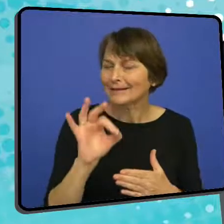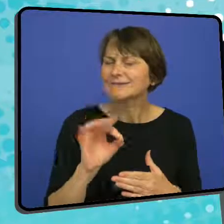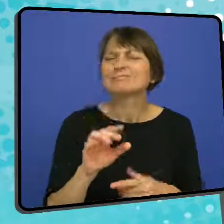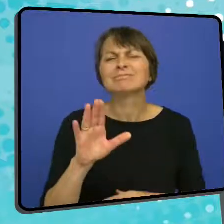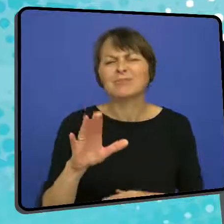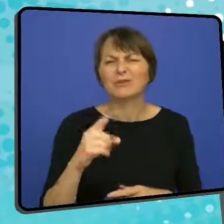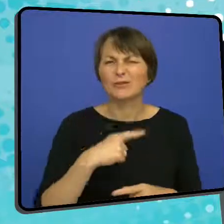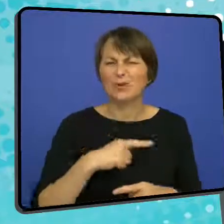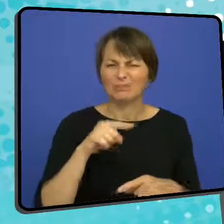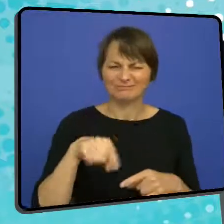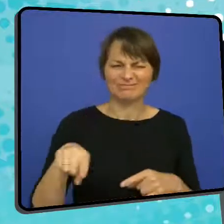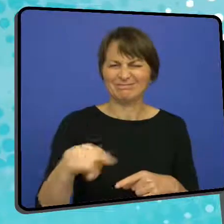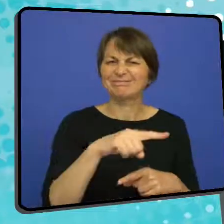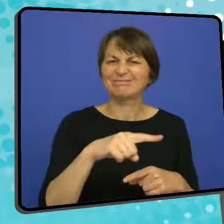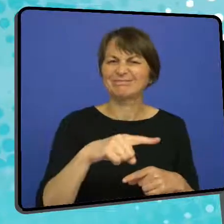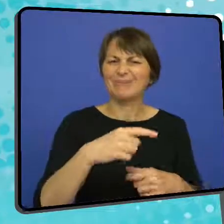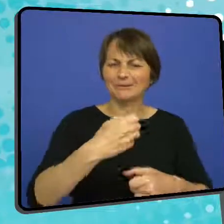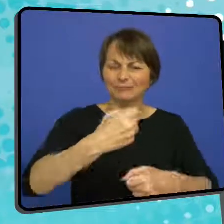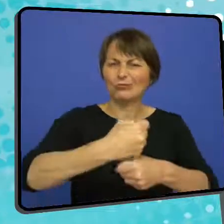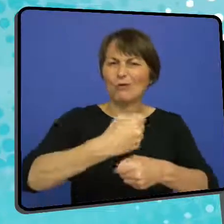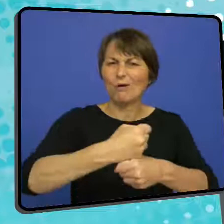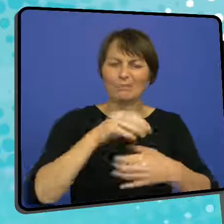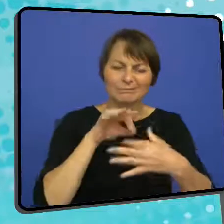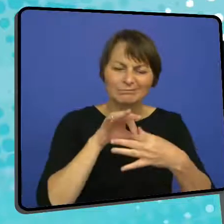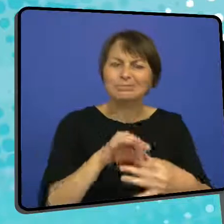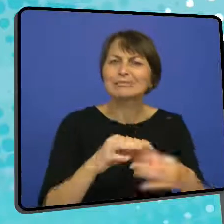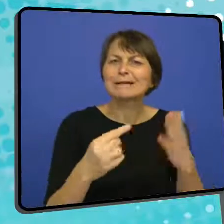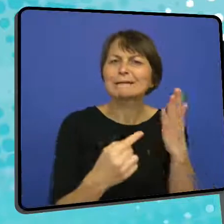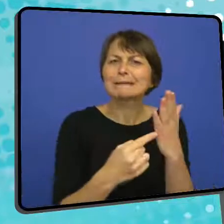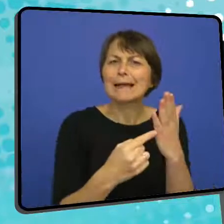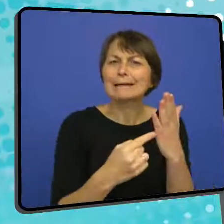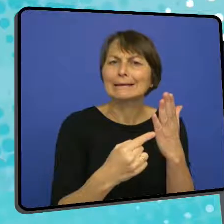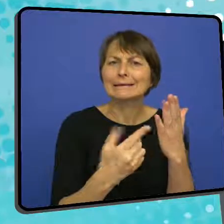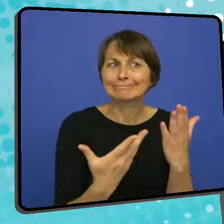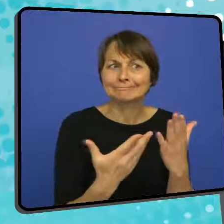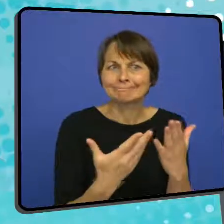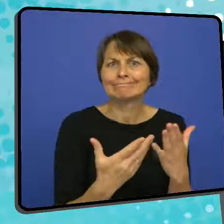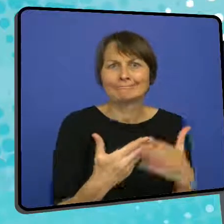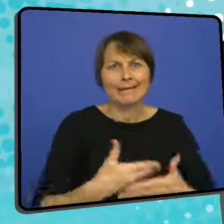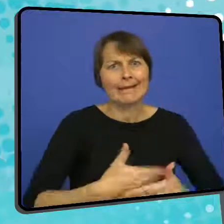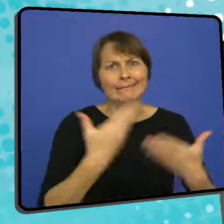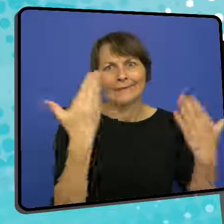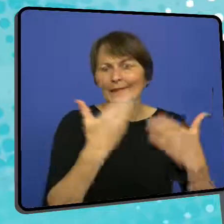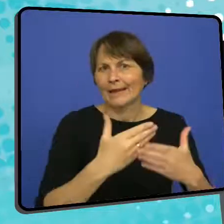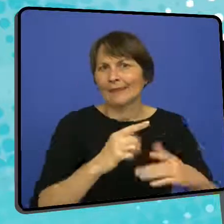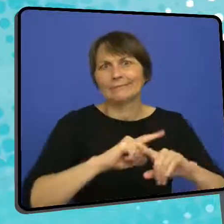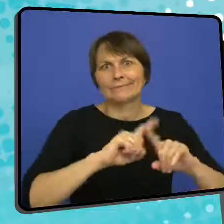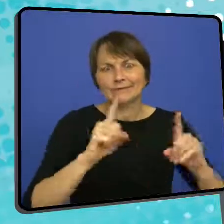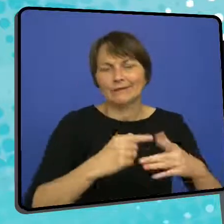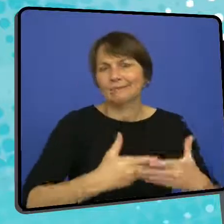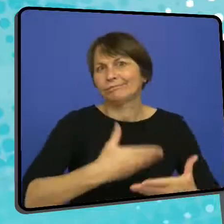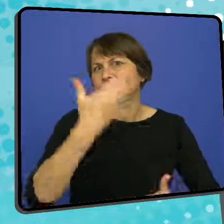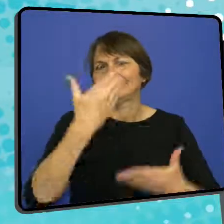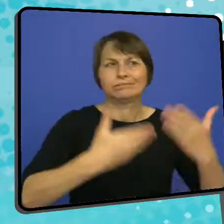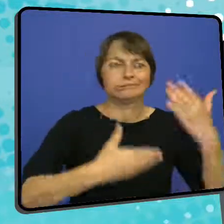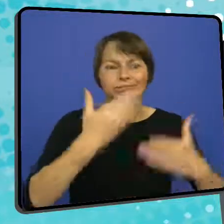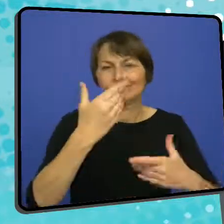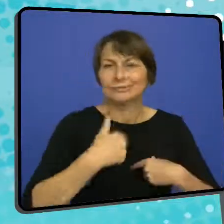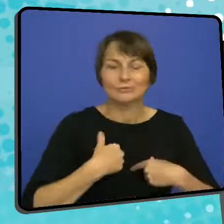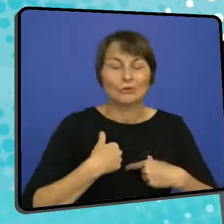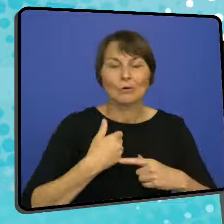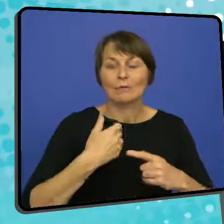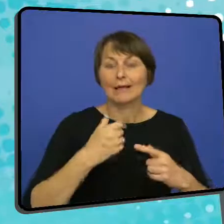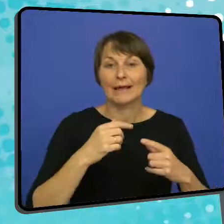look different daily, including, every 6 months, big changes sort of thing. We're always running in new